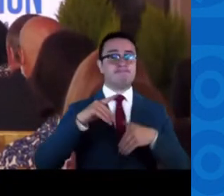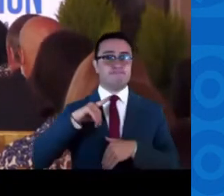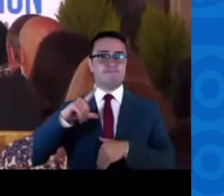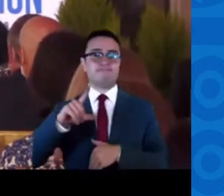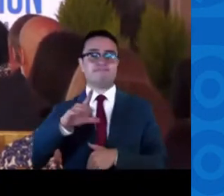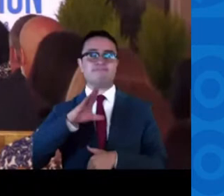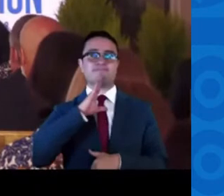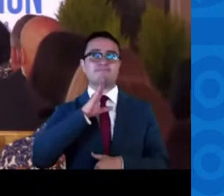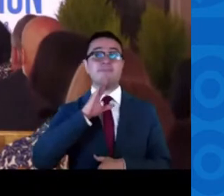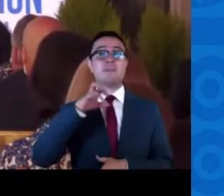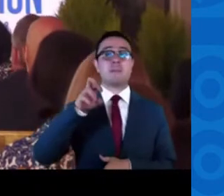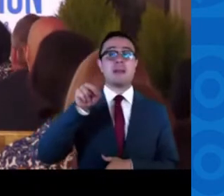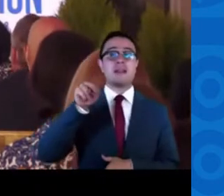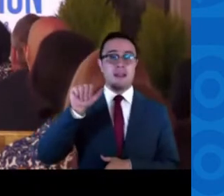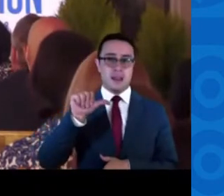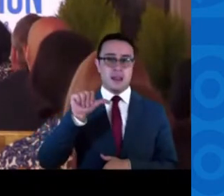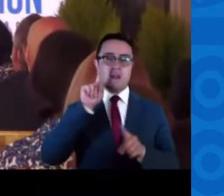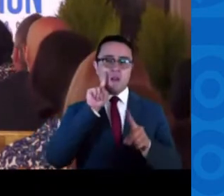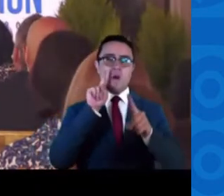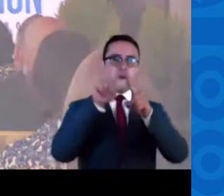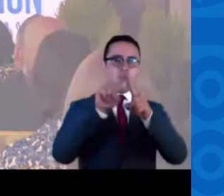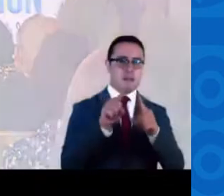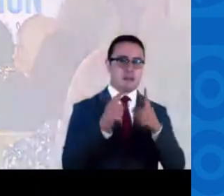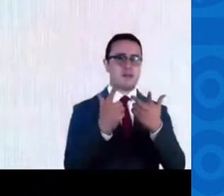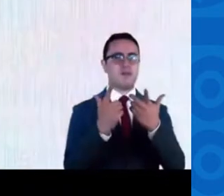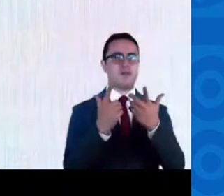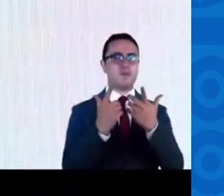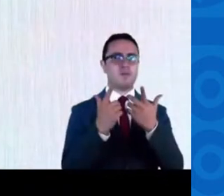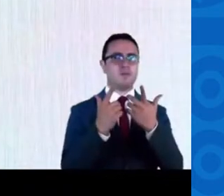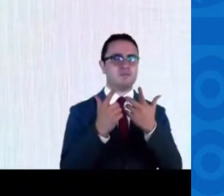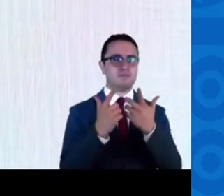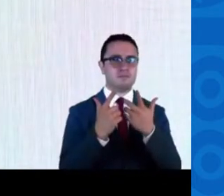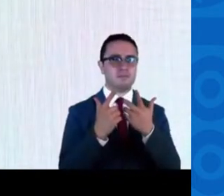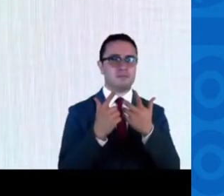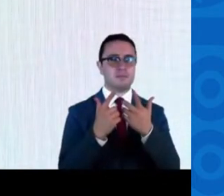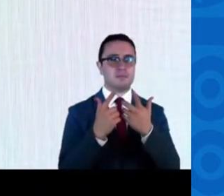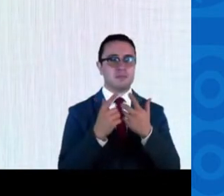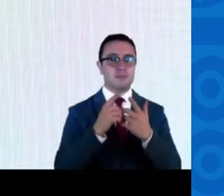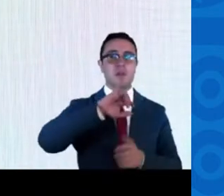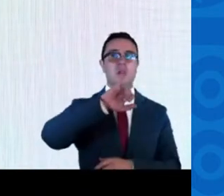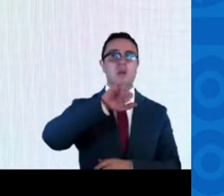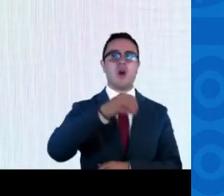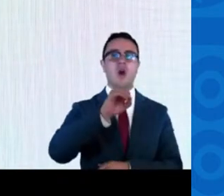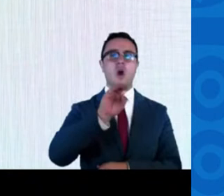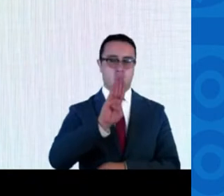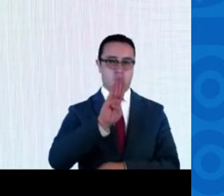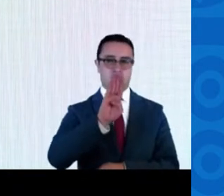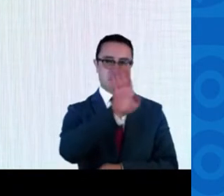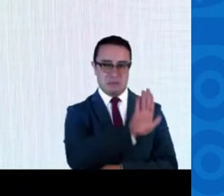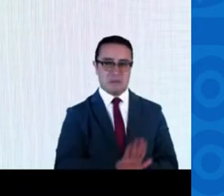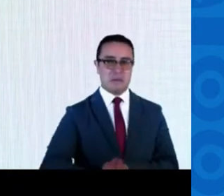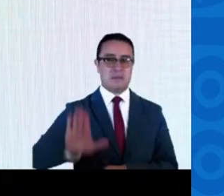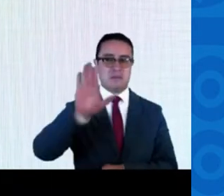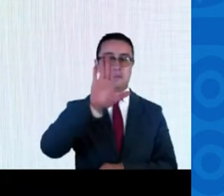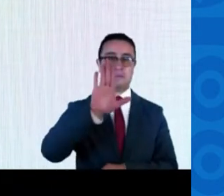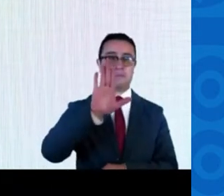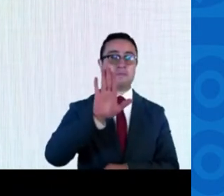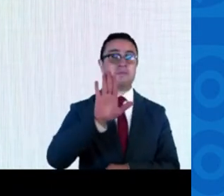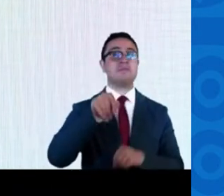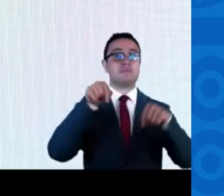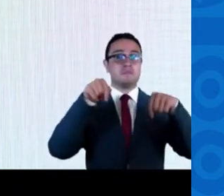the consolidation and to the progress that has led to the creation of the regional hub. This is the